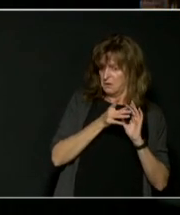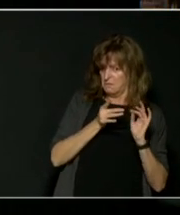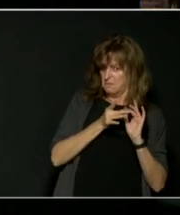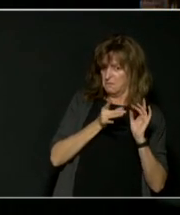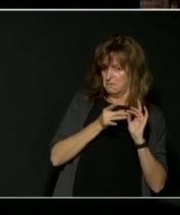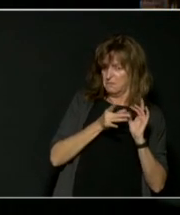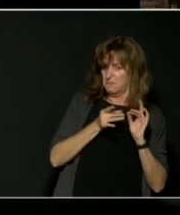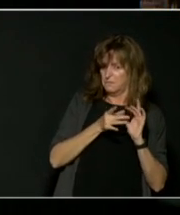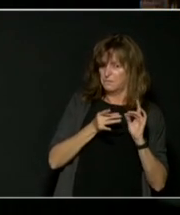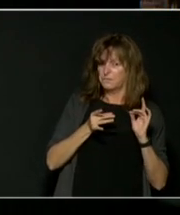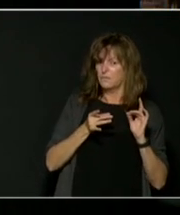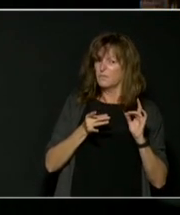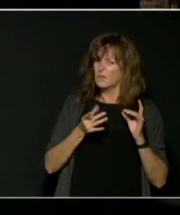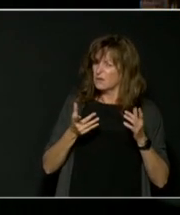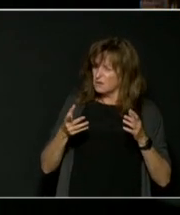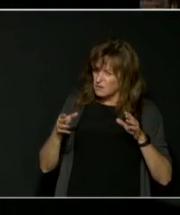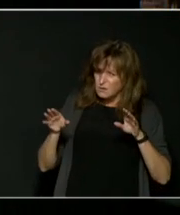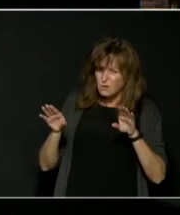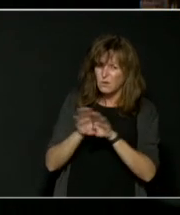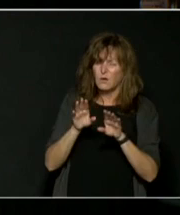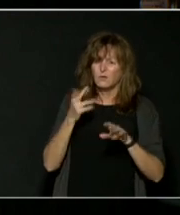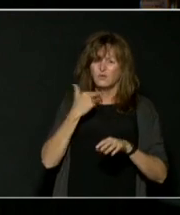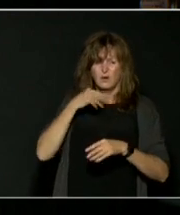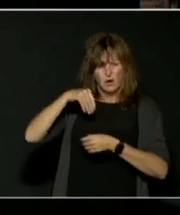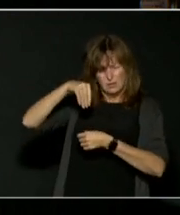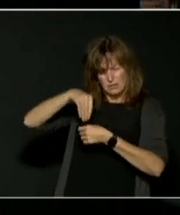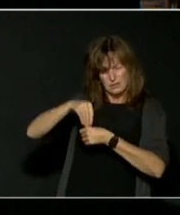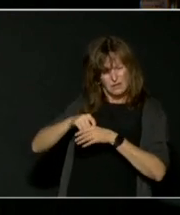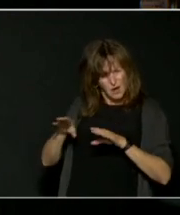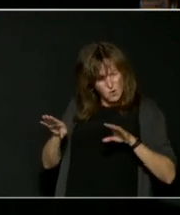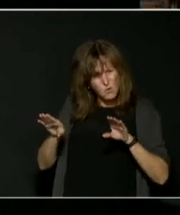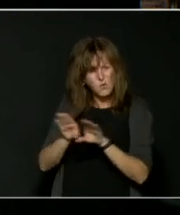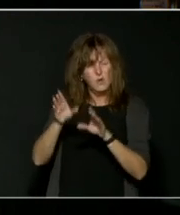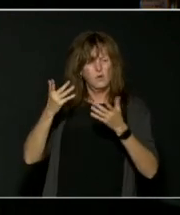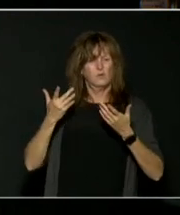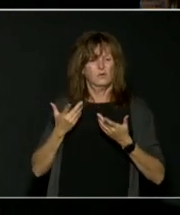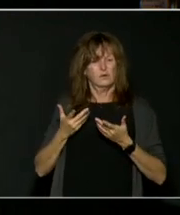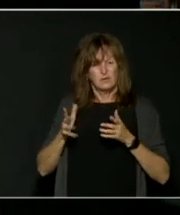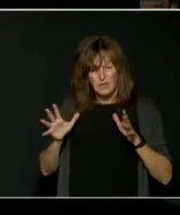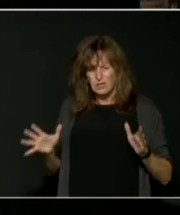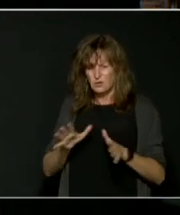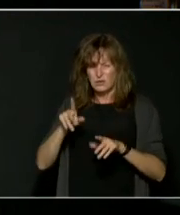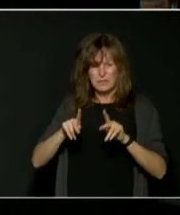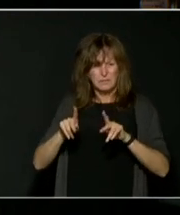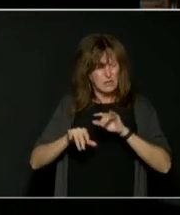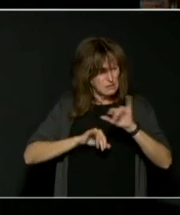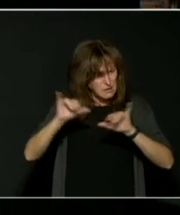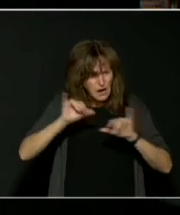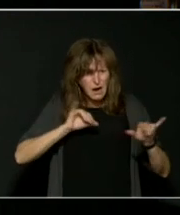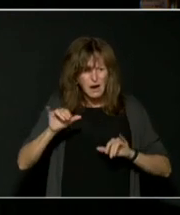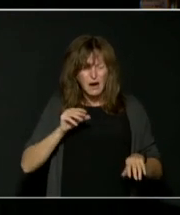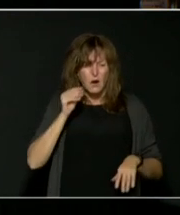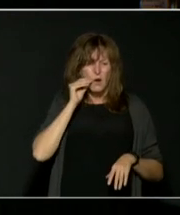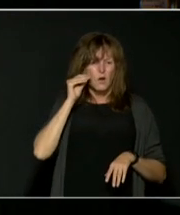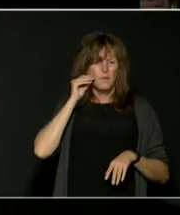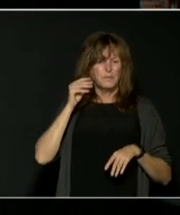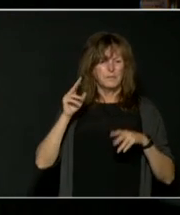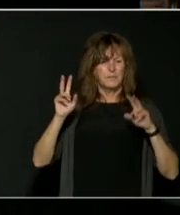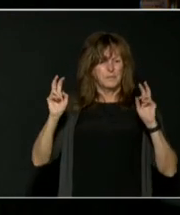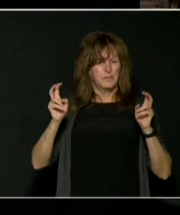at restaurants, have all non-essential workers work from home, effectively in many ways going back to a stage 1 or stage